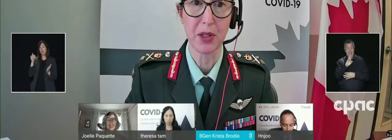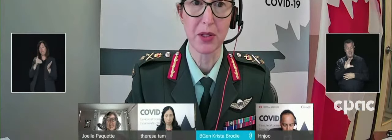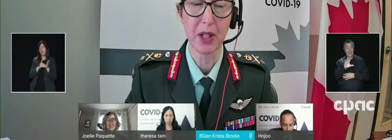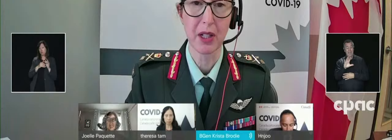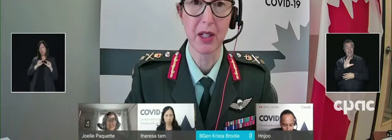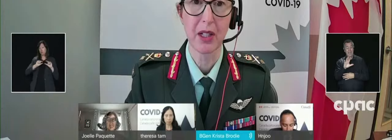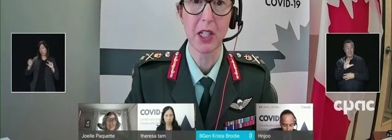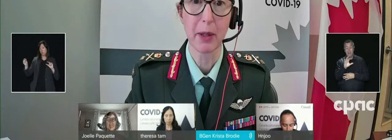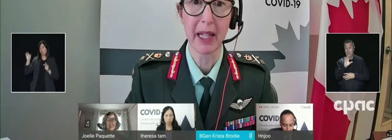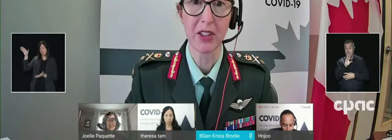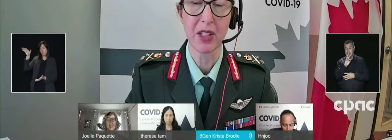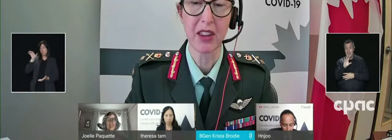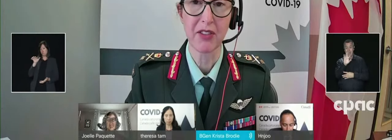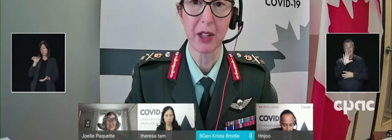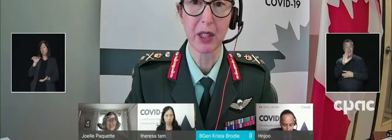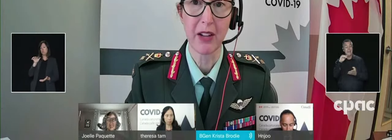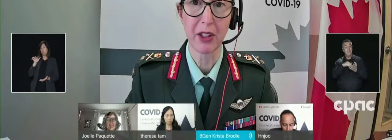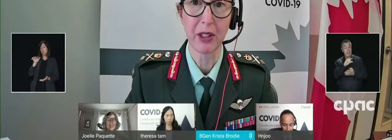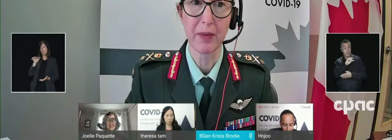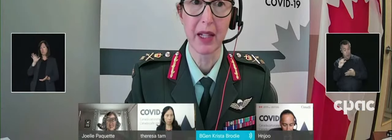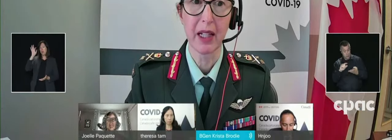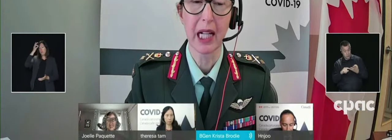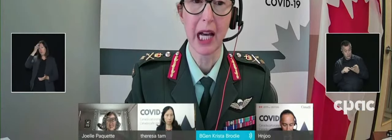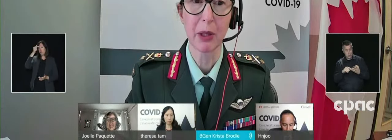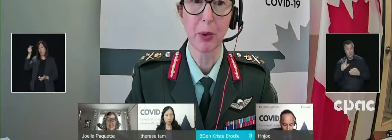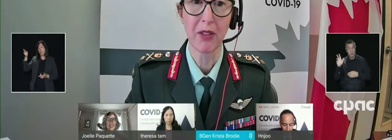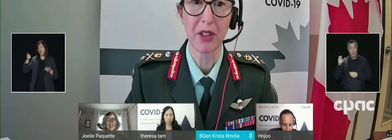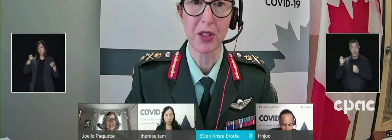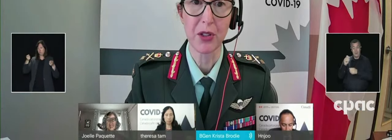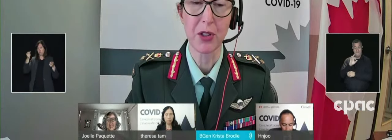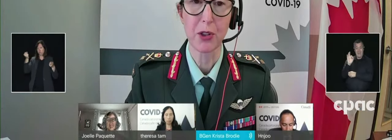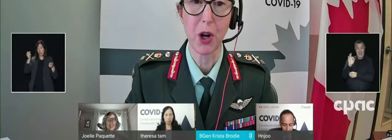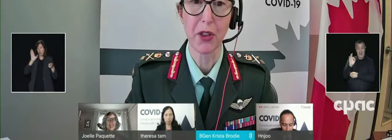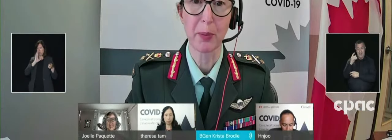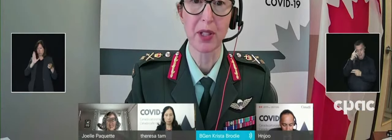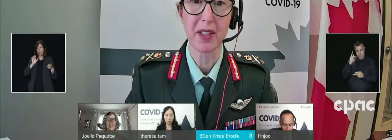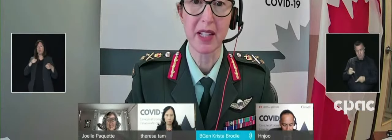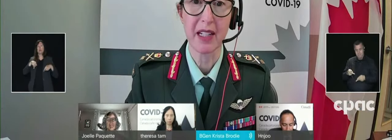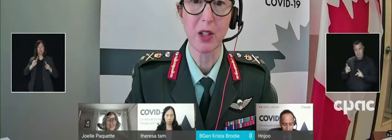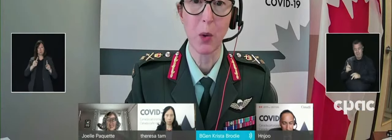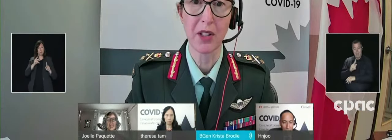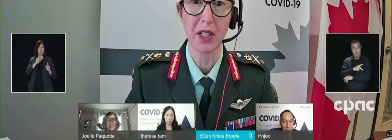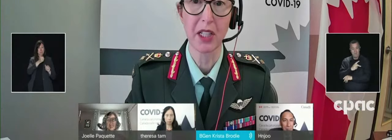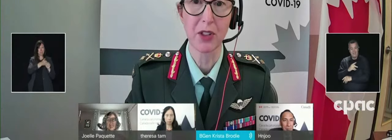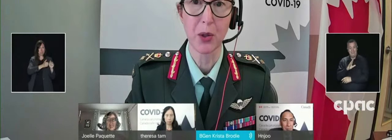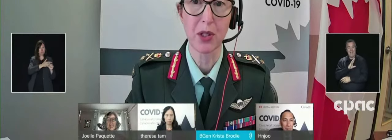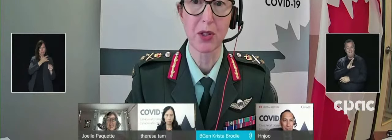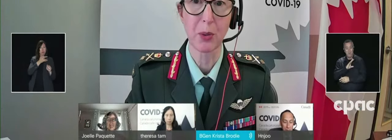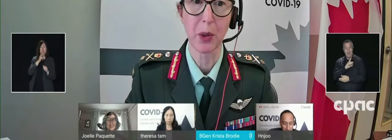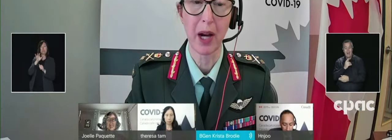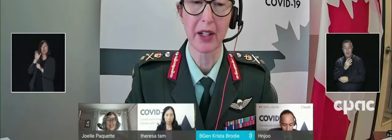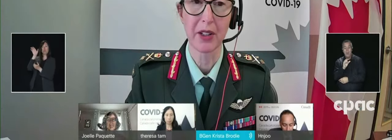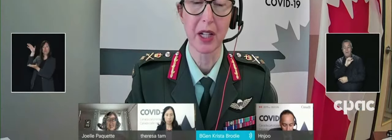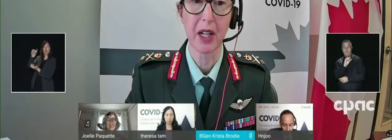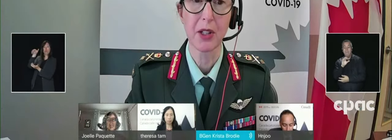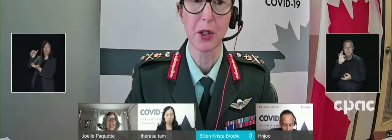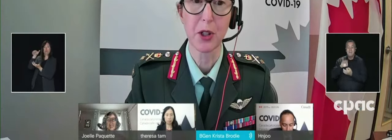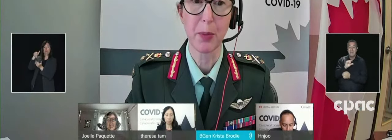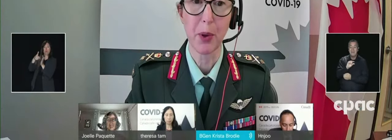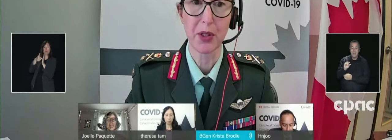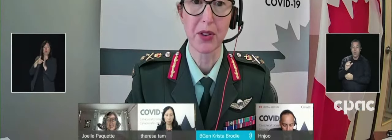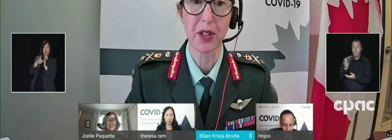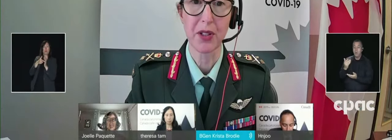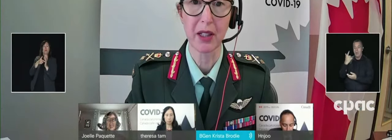795,000 doses to be managed at the federal level, allowing provinces to draw the precise quantity of doses required